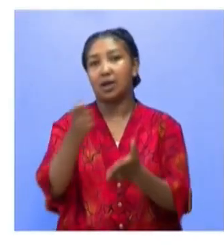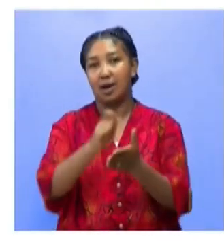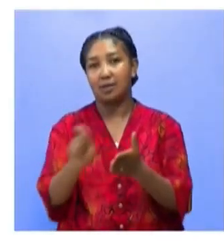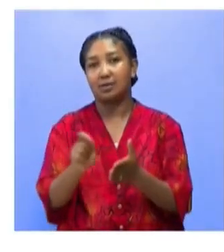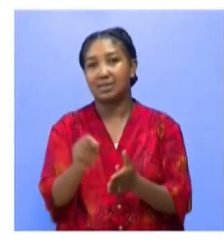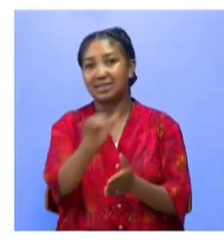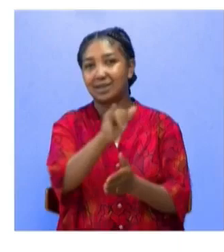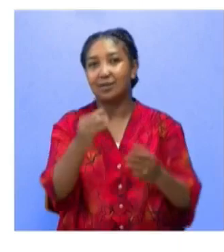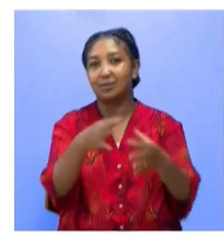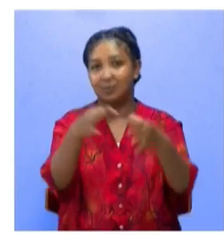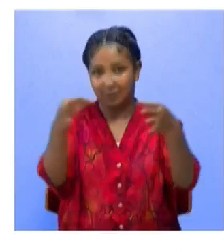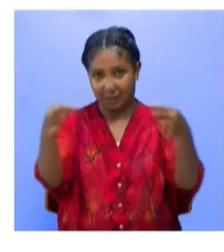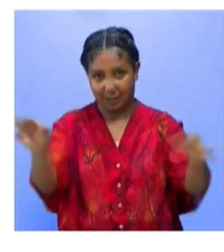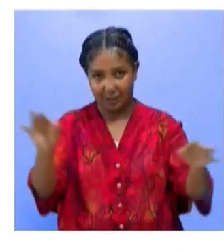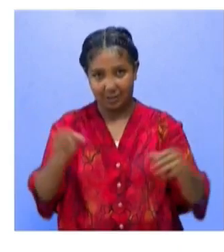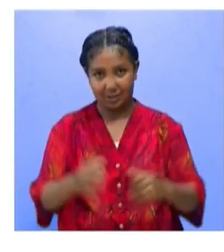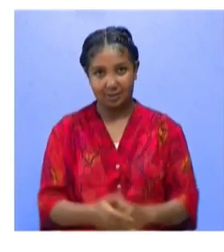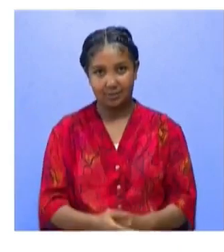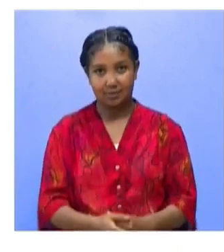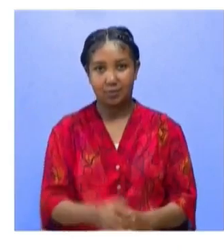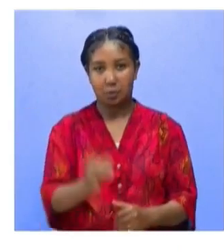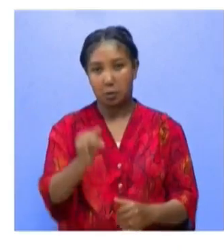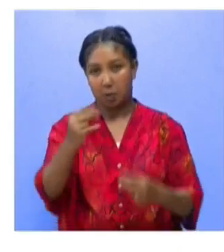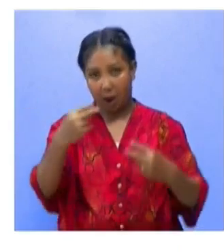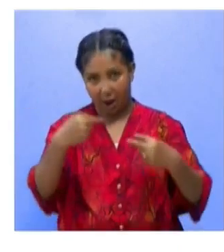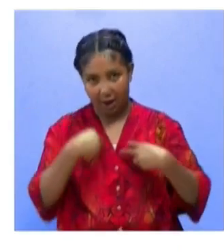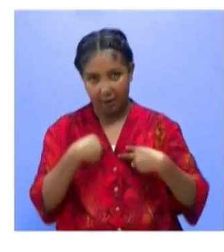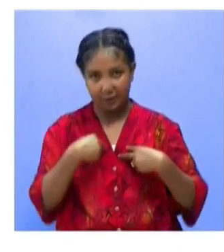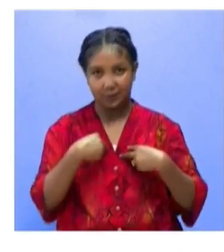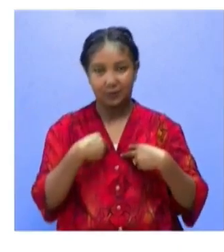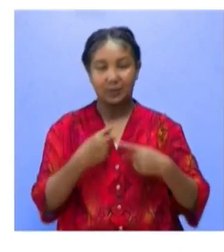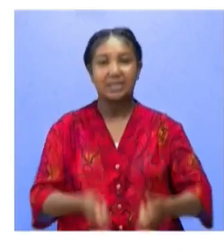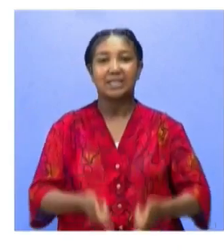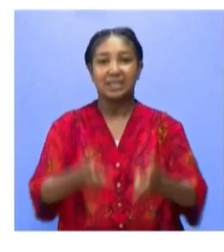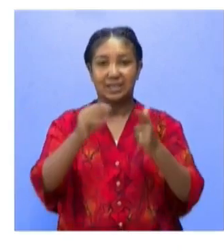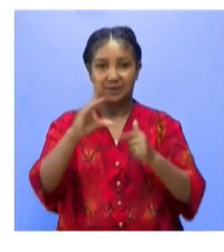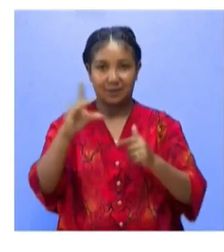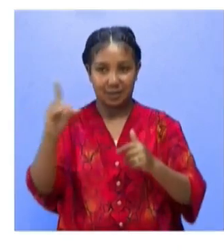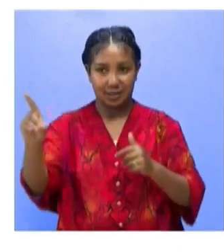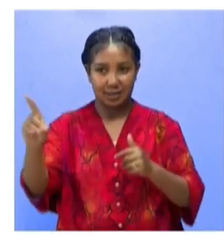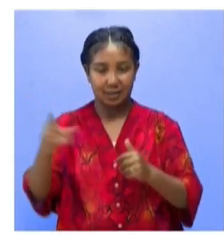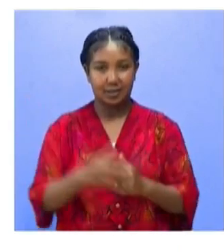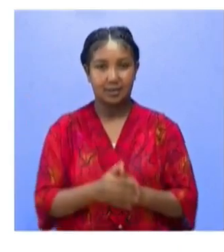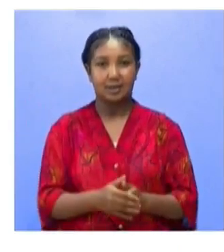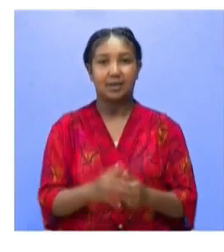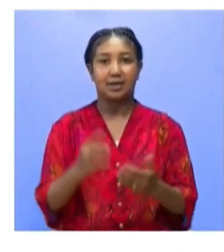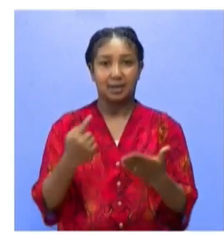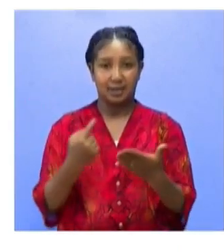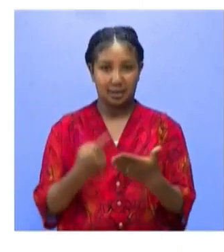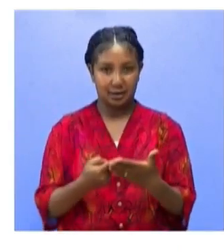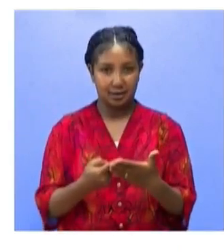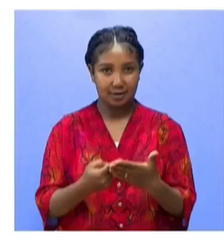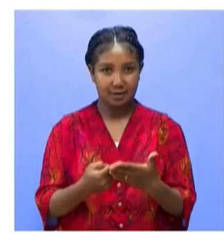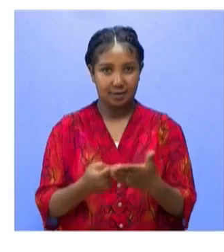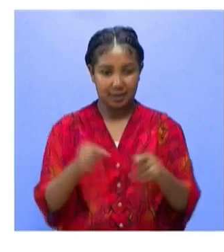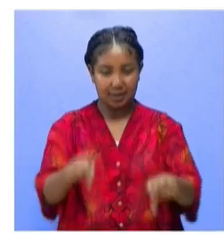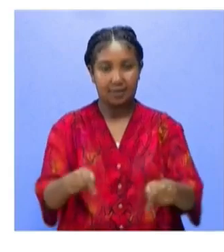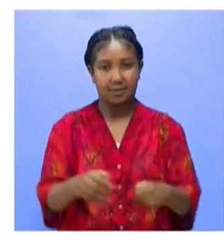such kinds of sentence. I have lived here